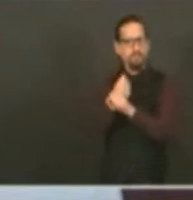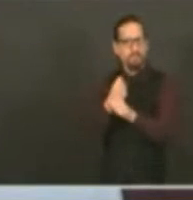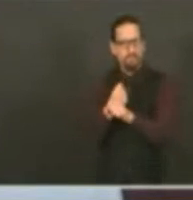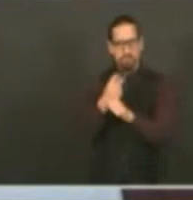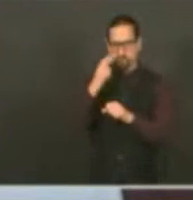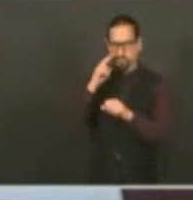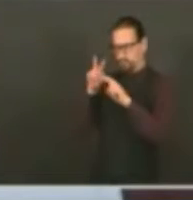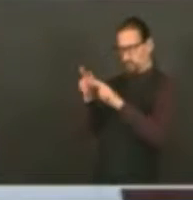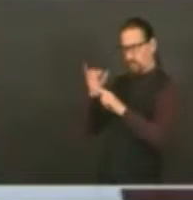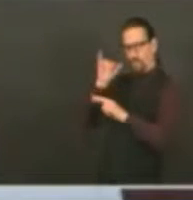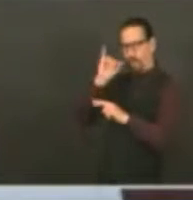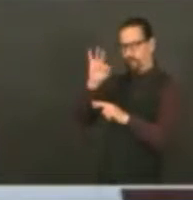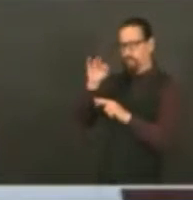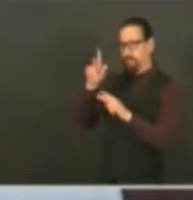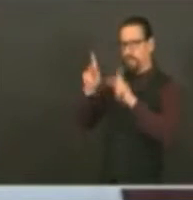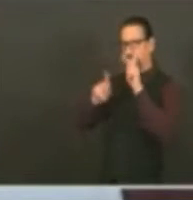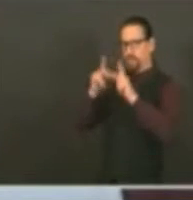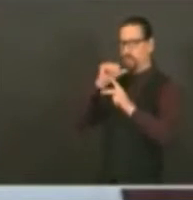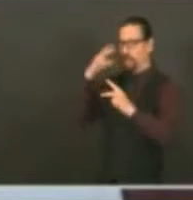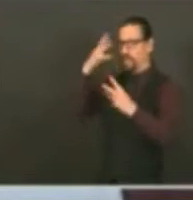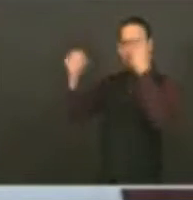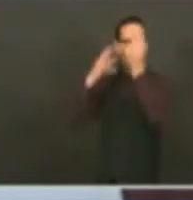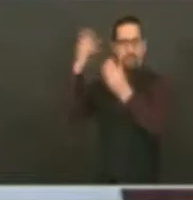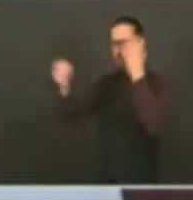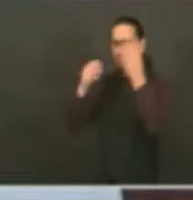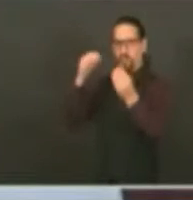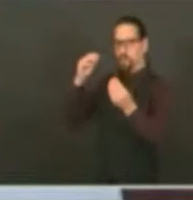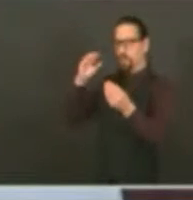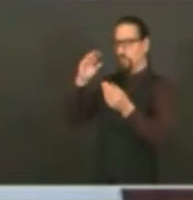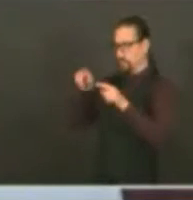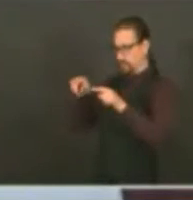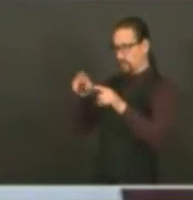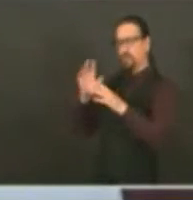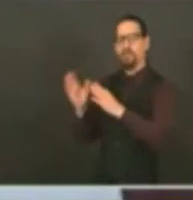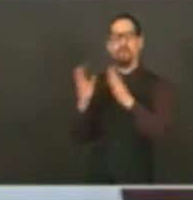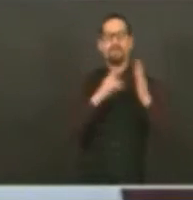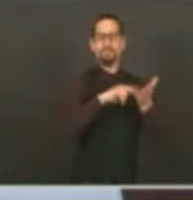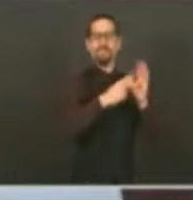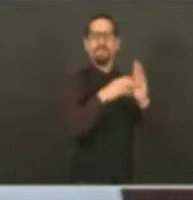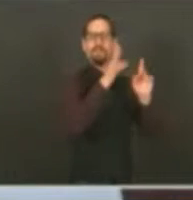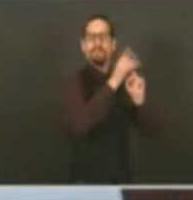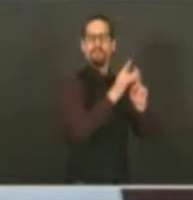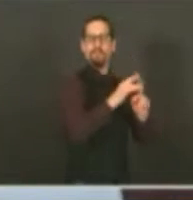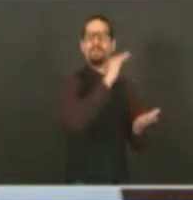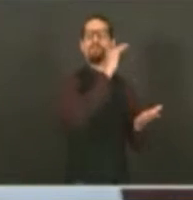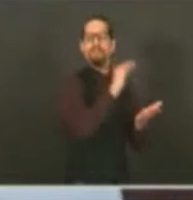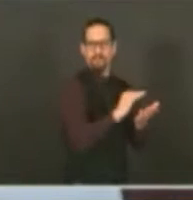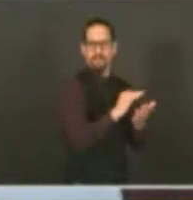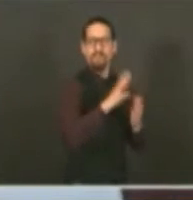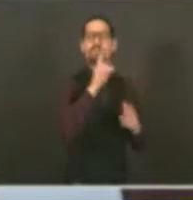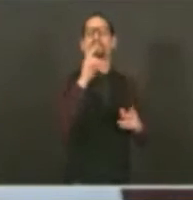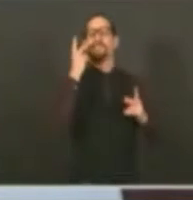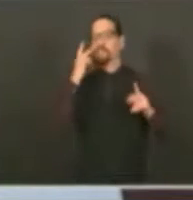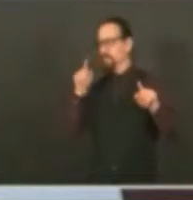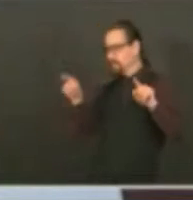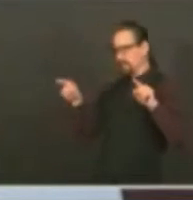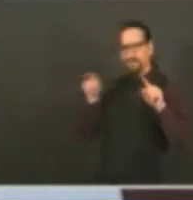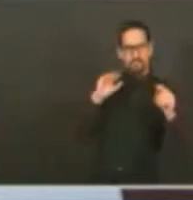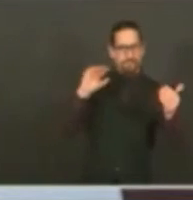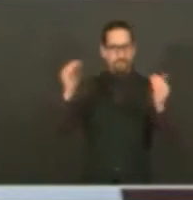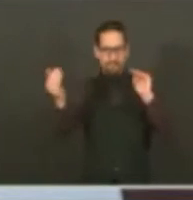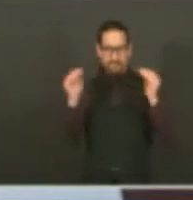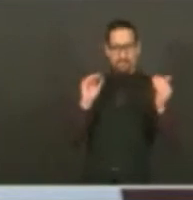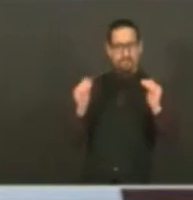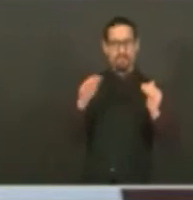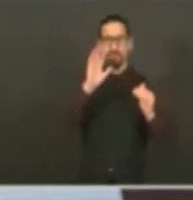roads a lot today, then we know we'll see more cases in a couple of weeks. If mobility is